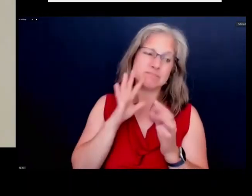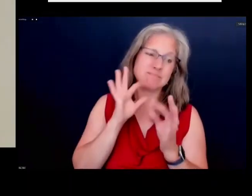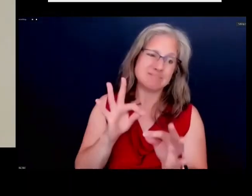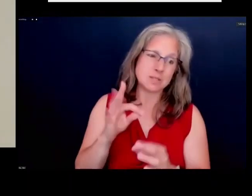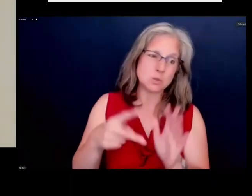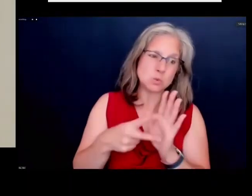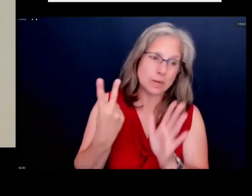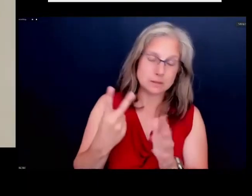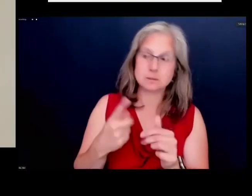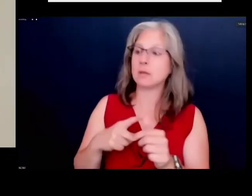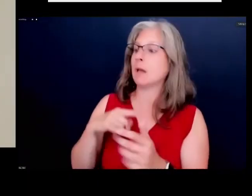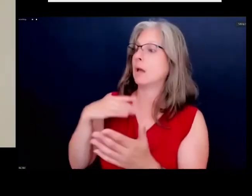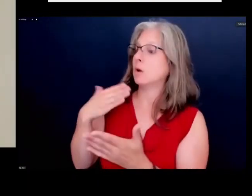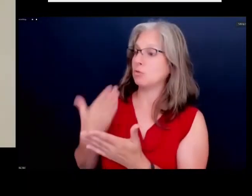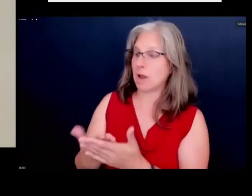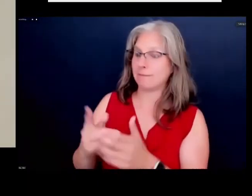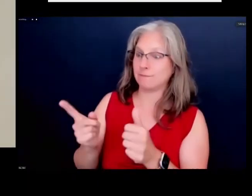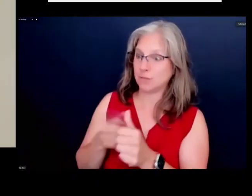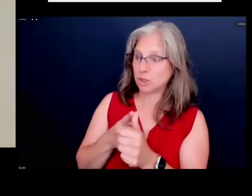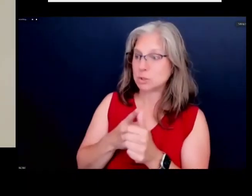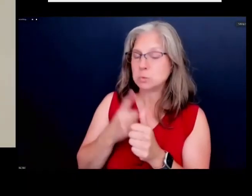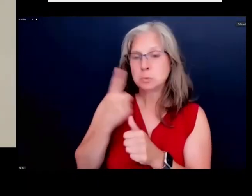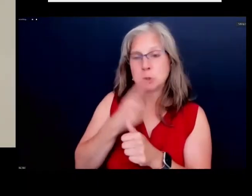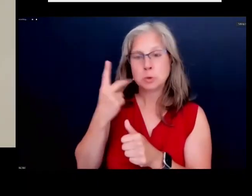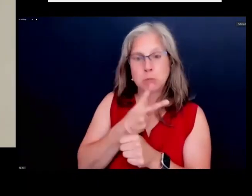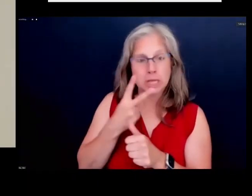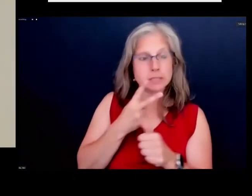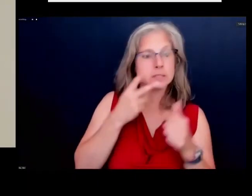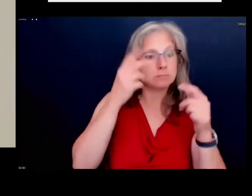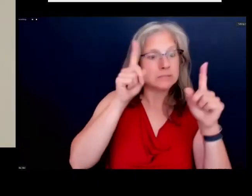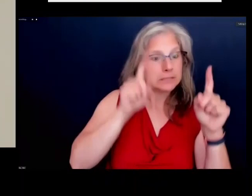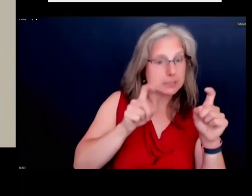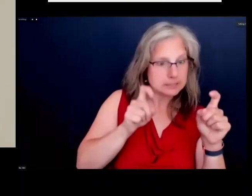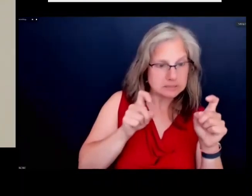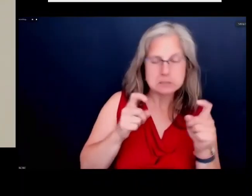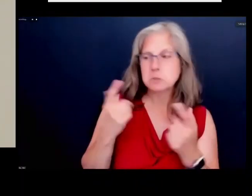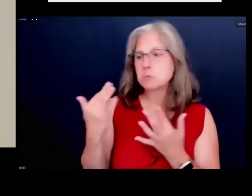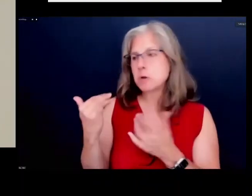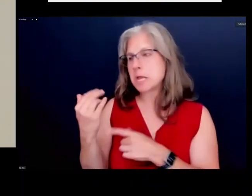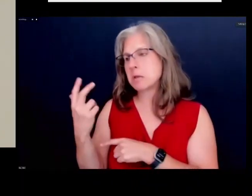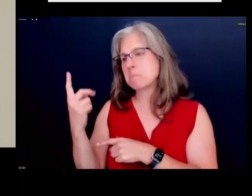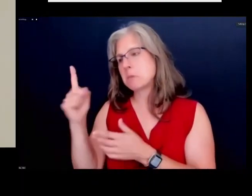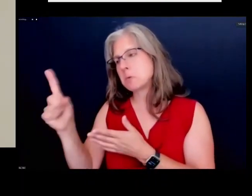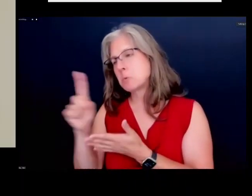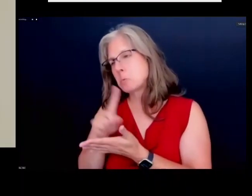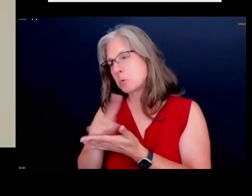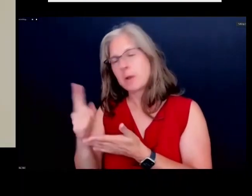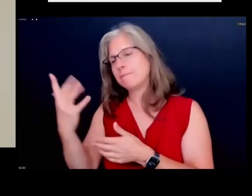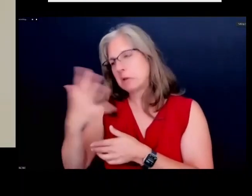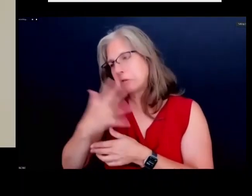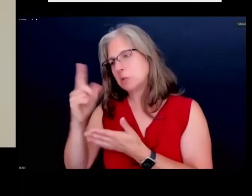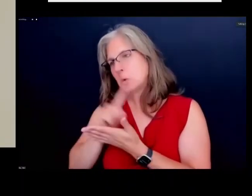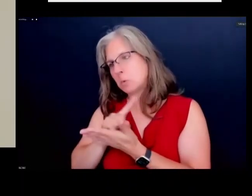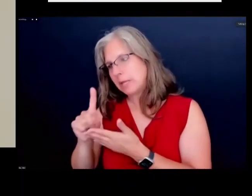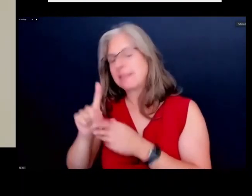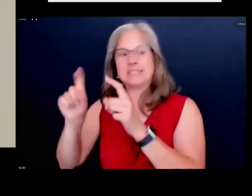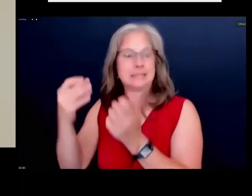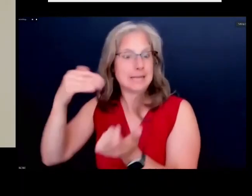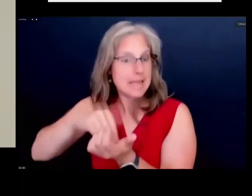twice, a couple of days after return, and then maybe another 5 days after that again, to